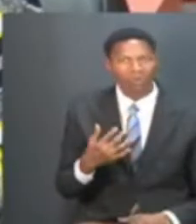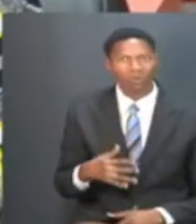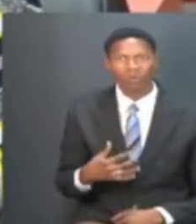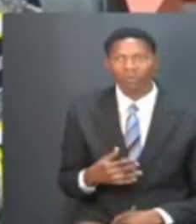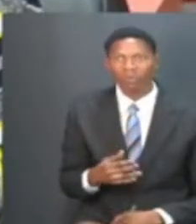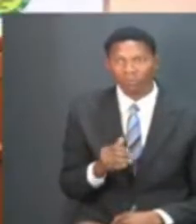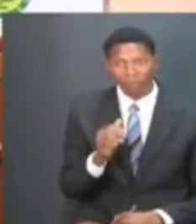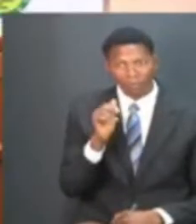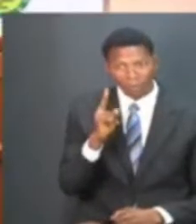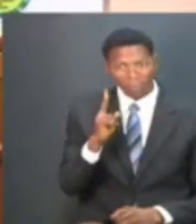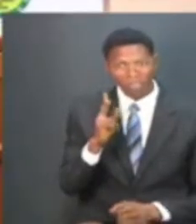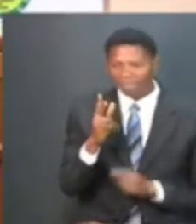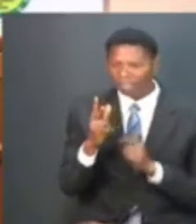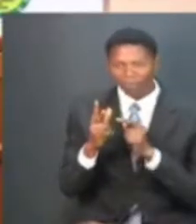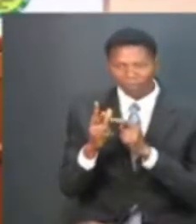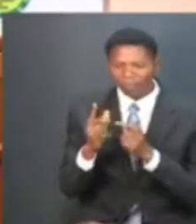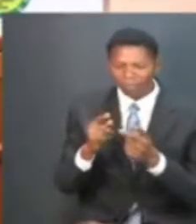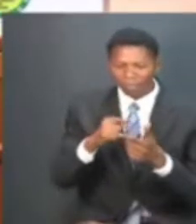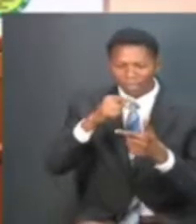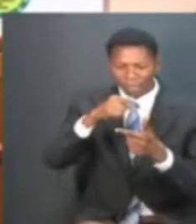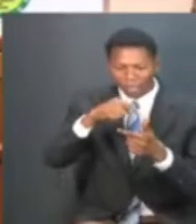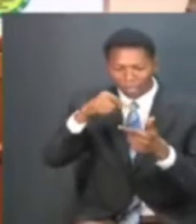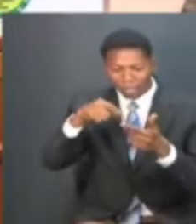3 hours on the lake.